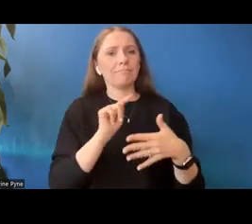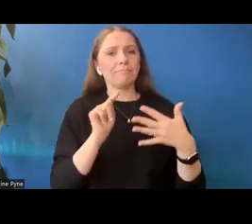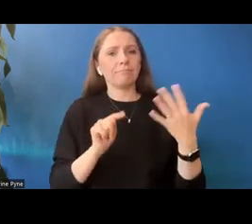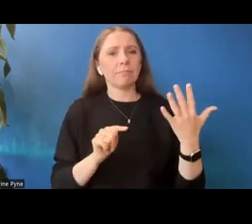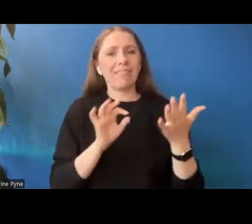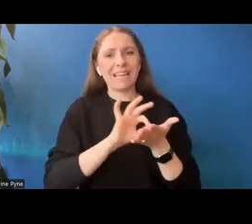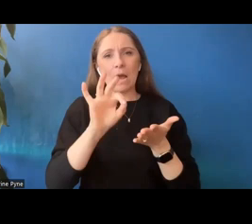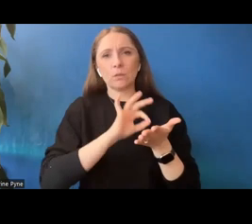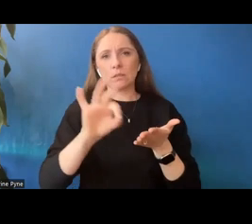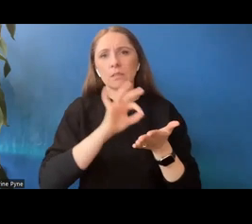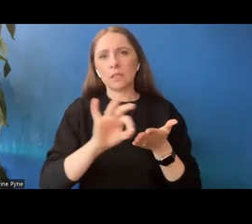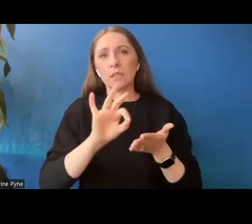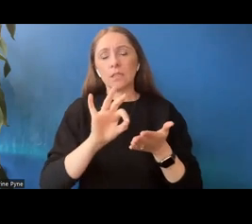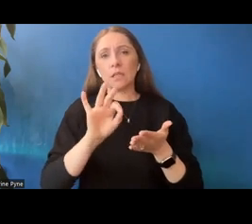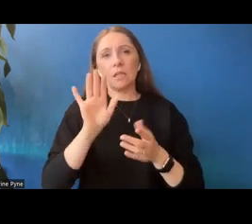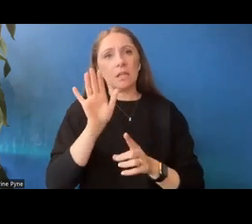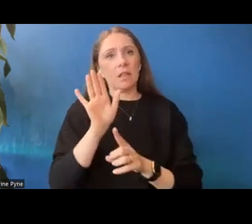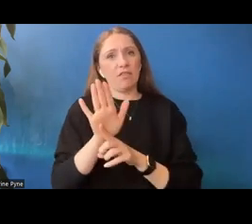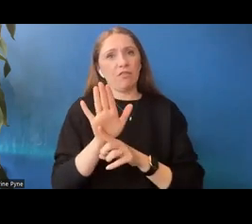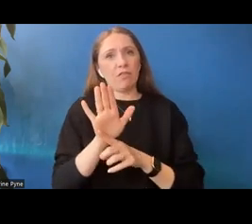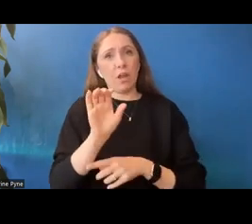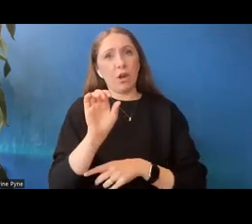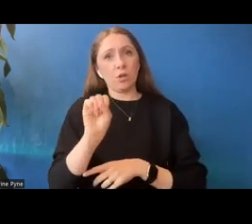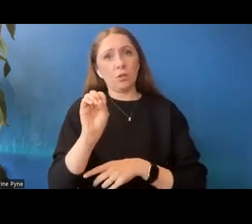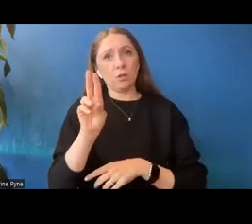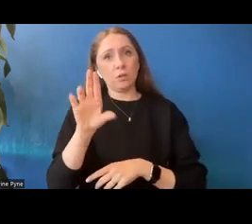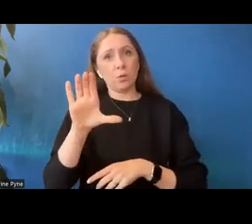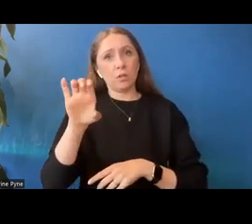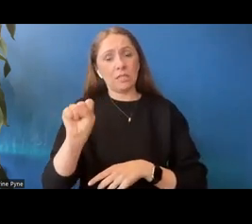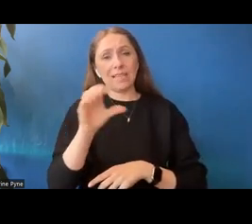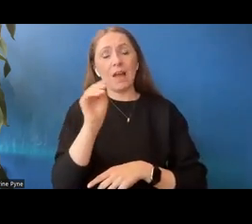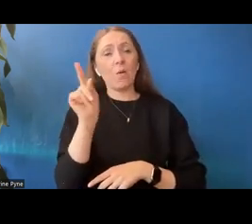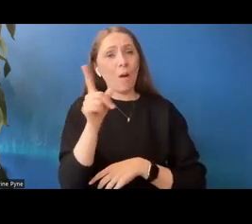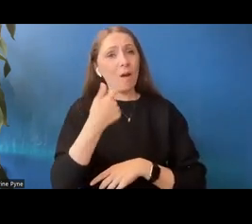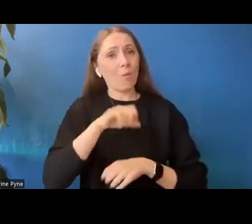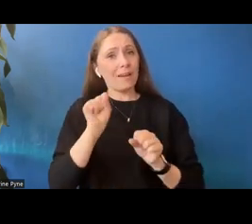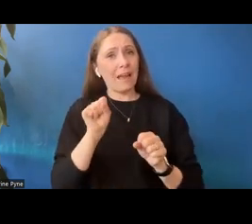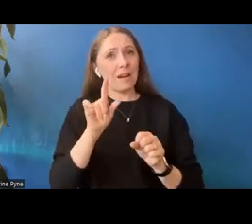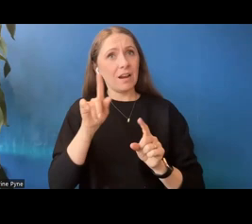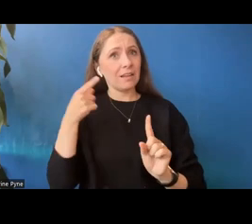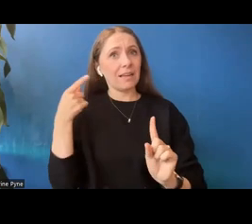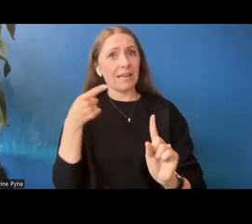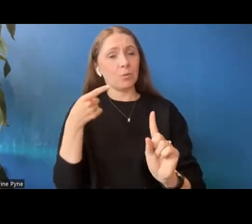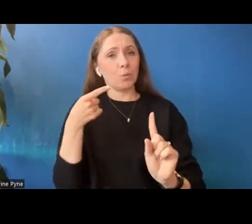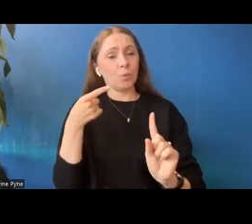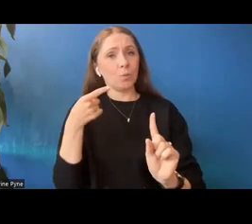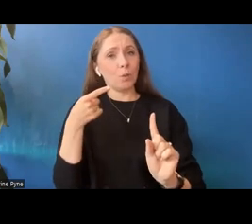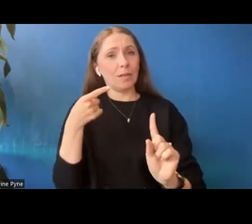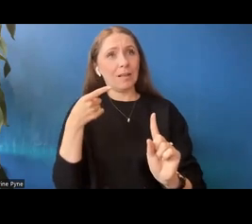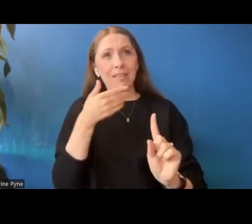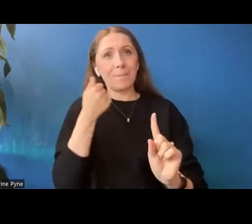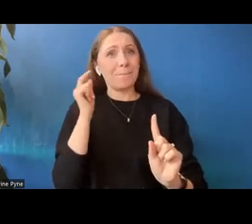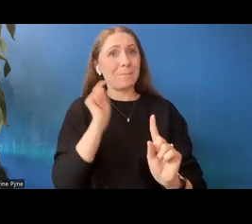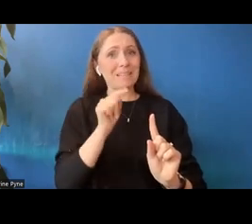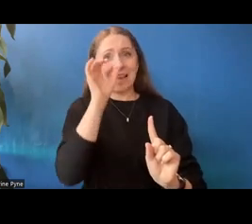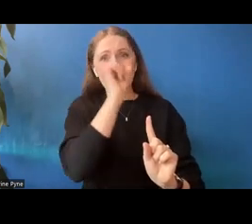are, what those sources are, and where we might get to the best